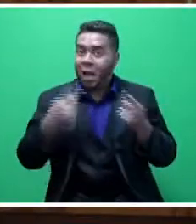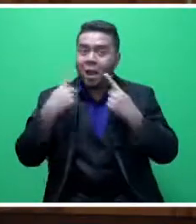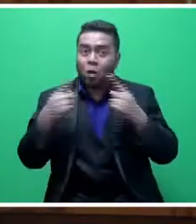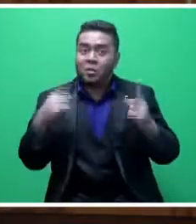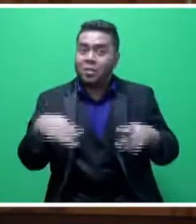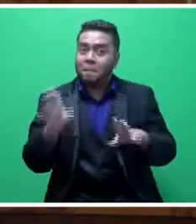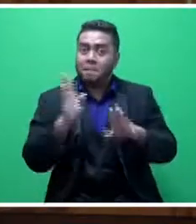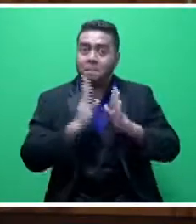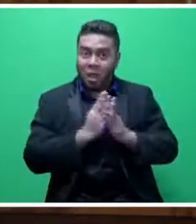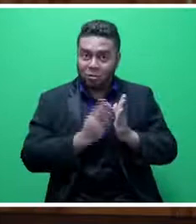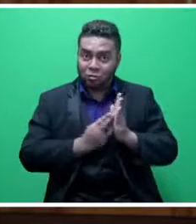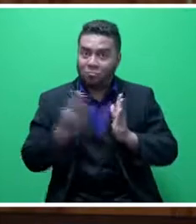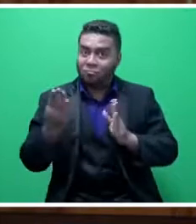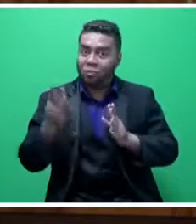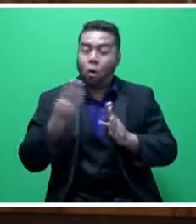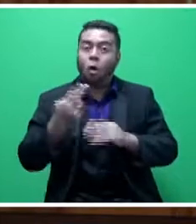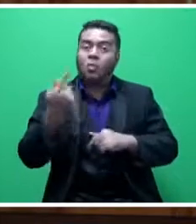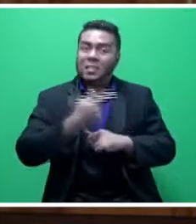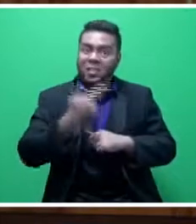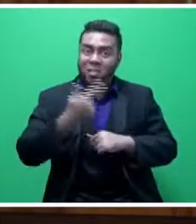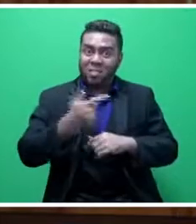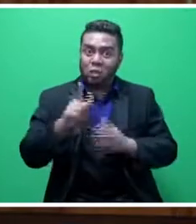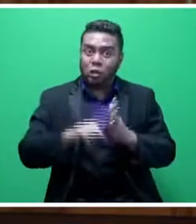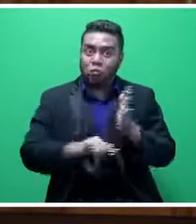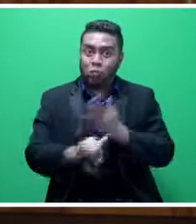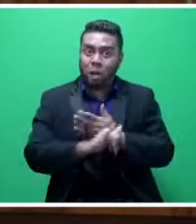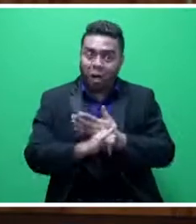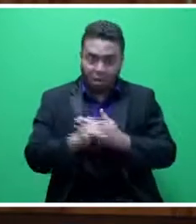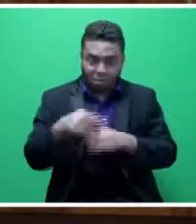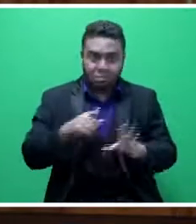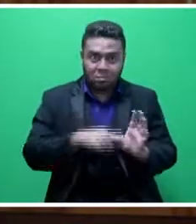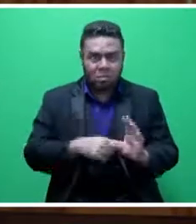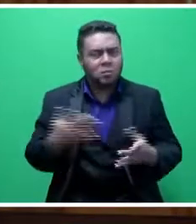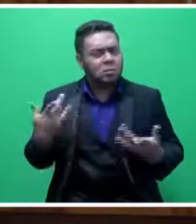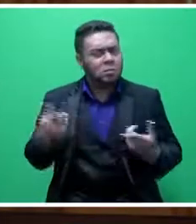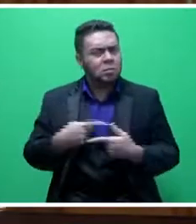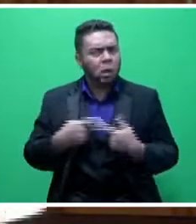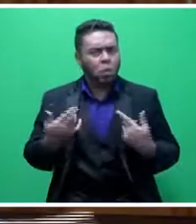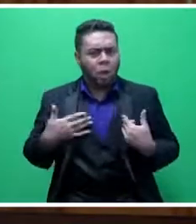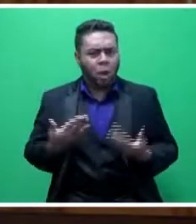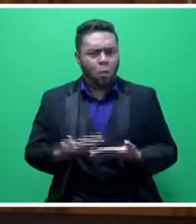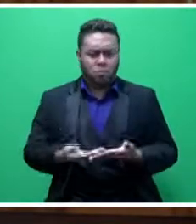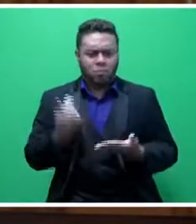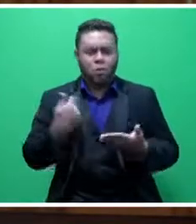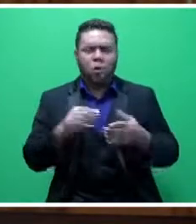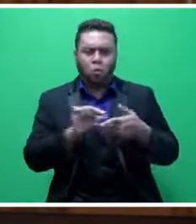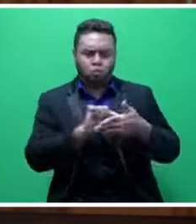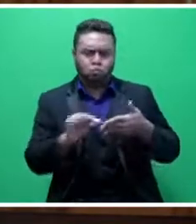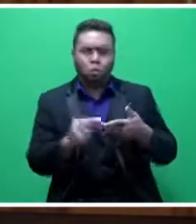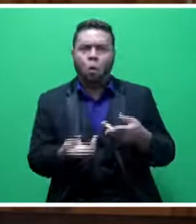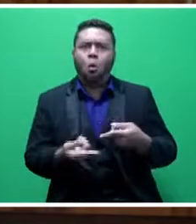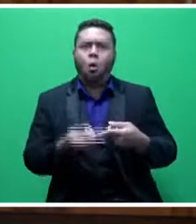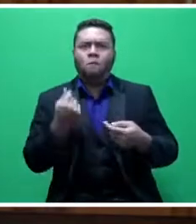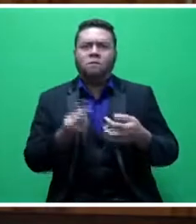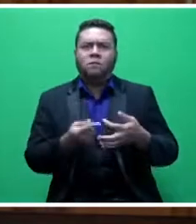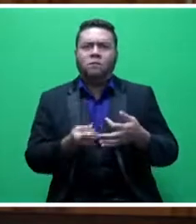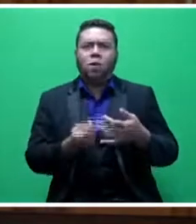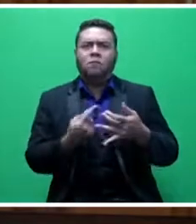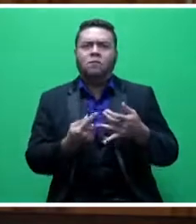budget address on the 17th of July, we are now removing the data